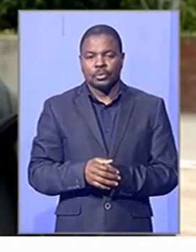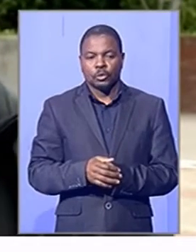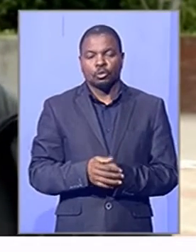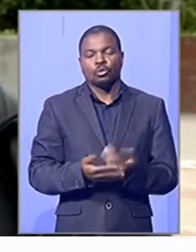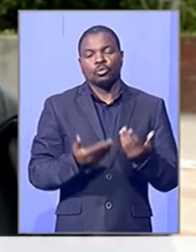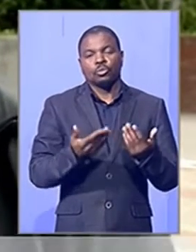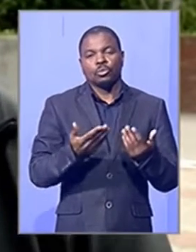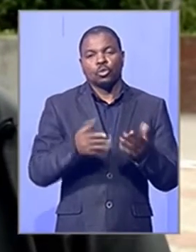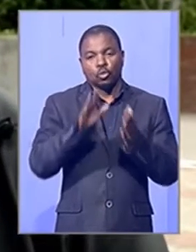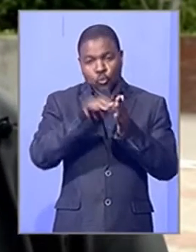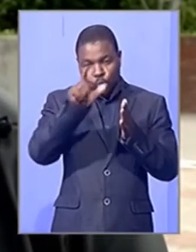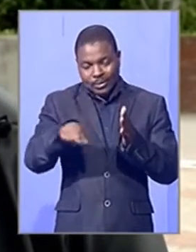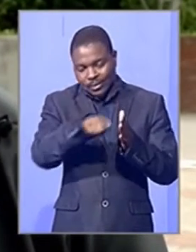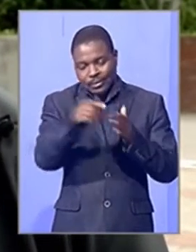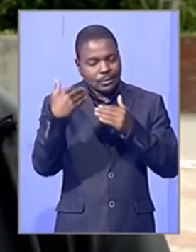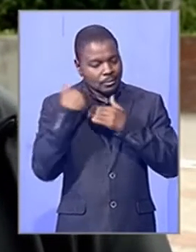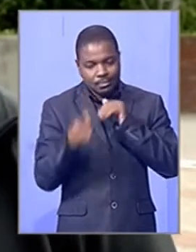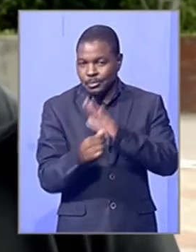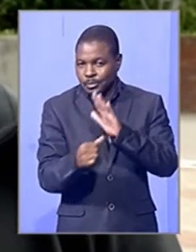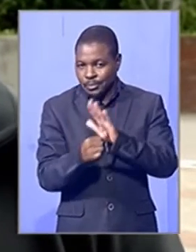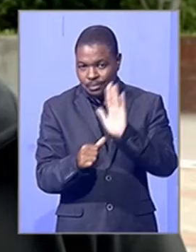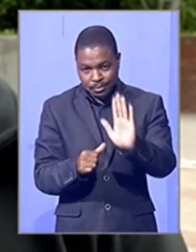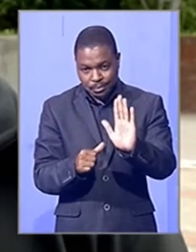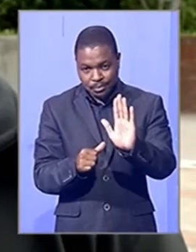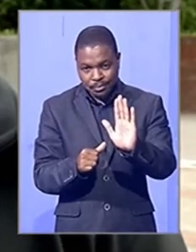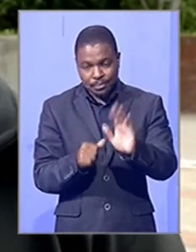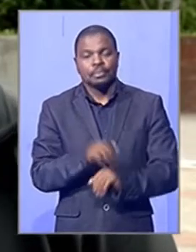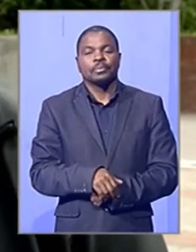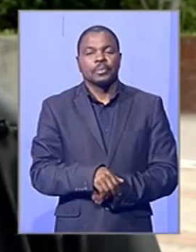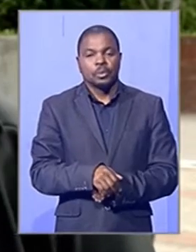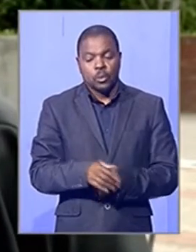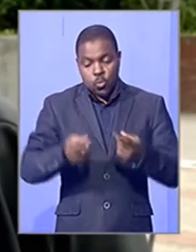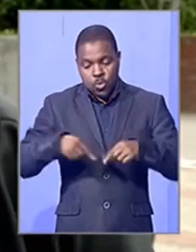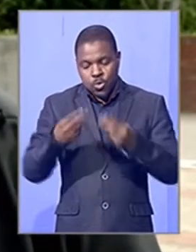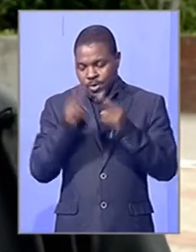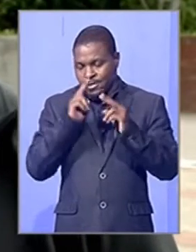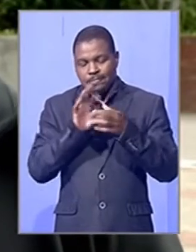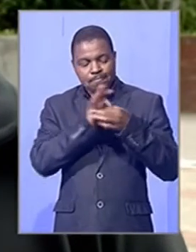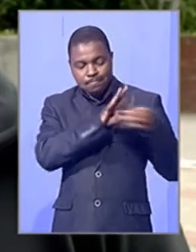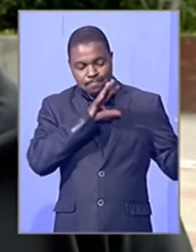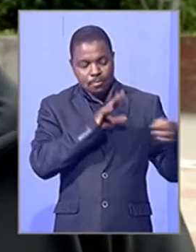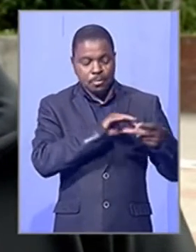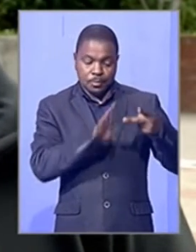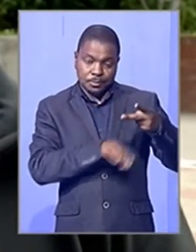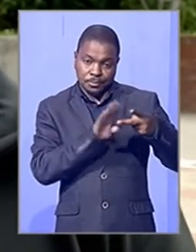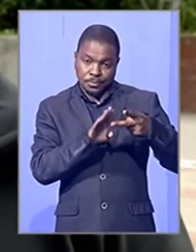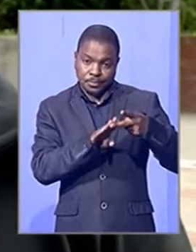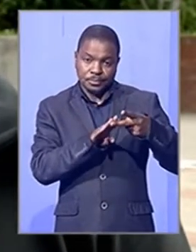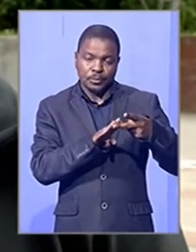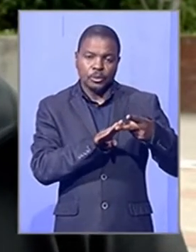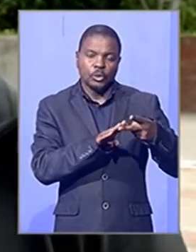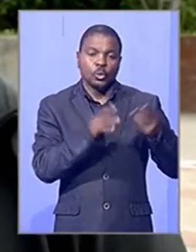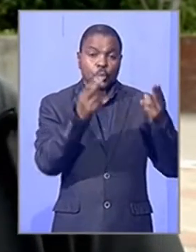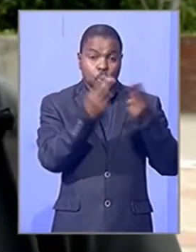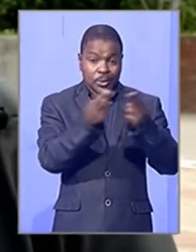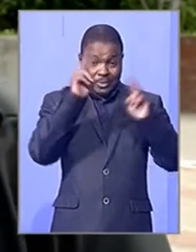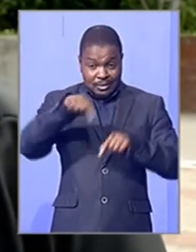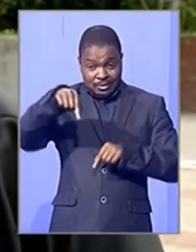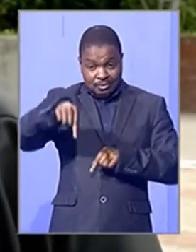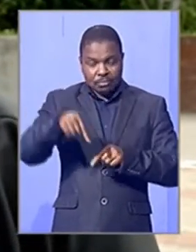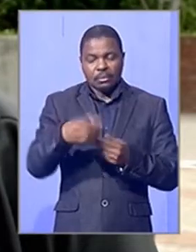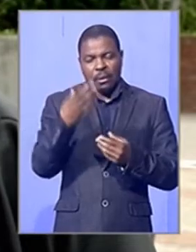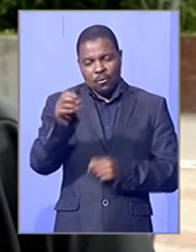and well-being of our students. That's very important to us as the university. Secondly, the university has